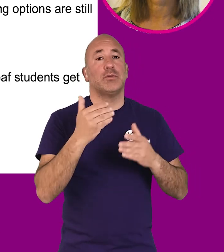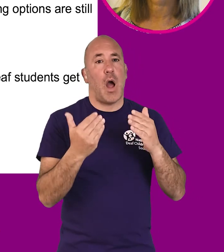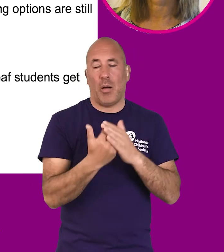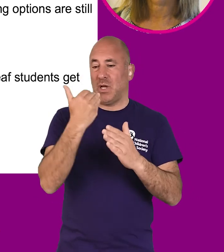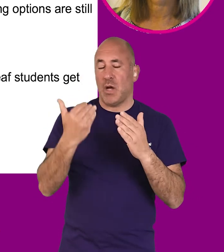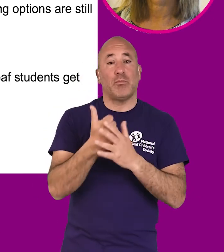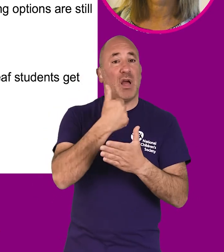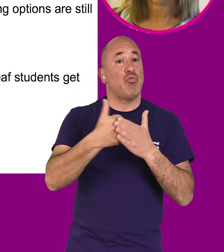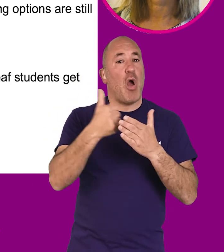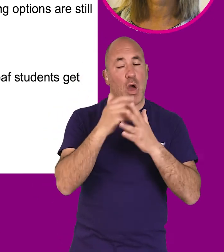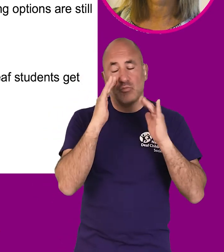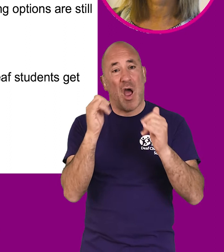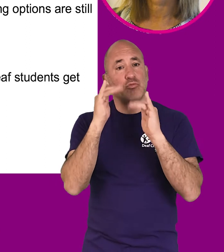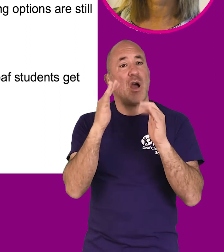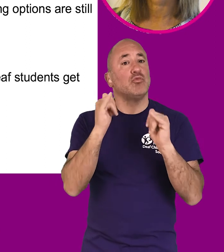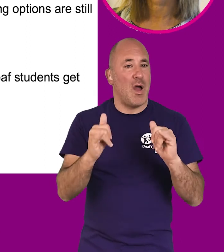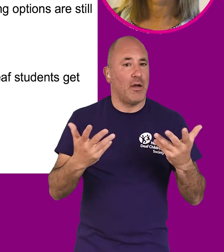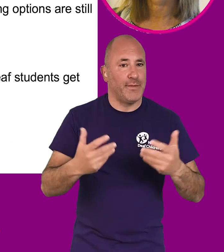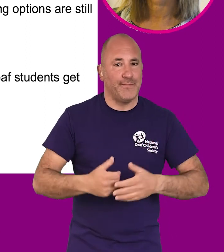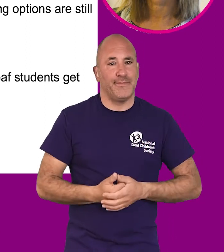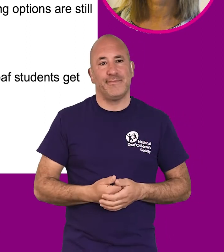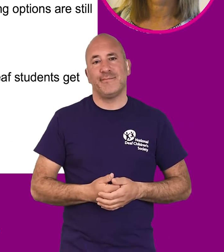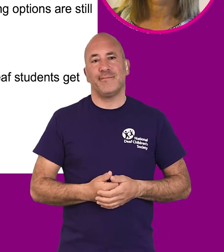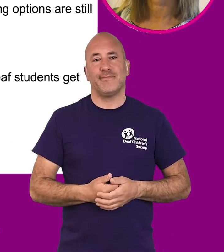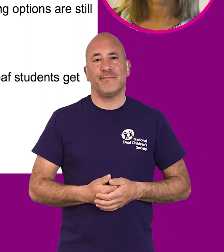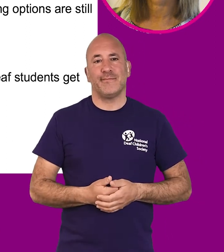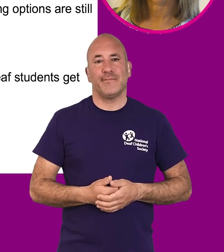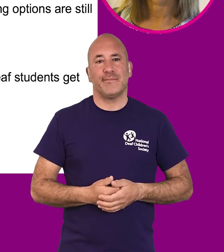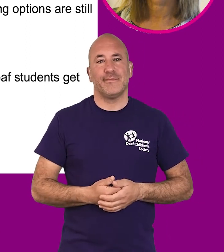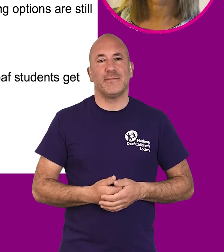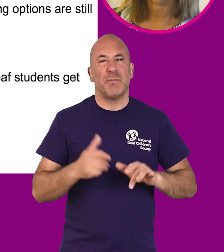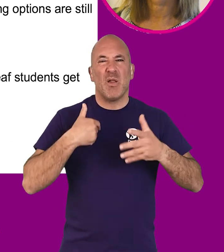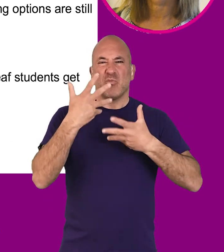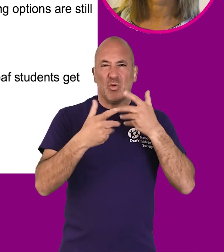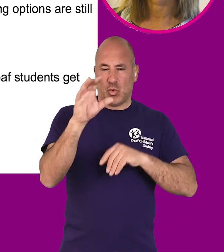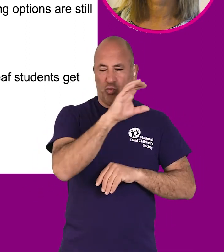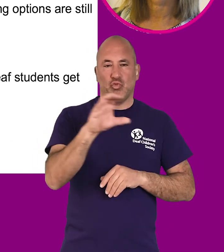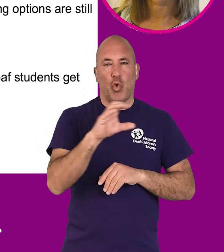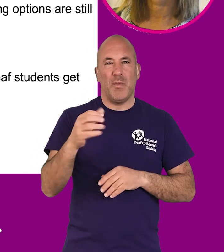themselves, make sure that you're regularly updating the software that you're using.